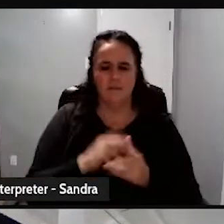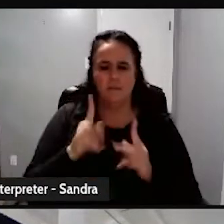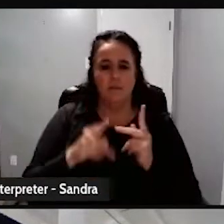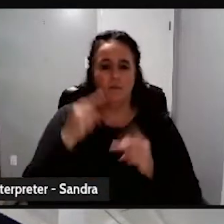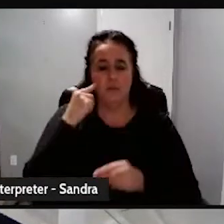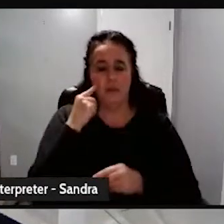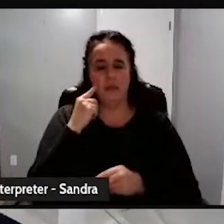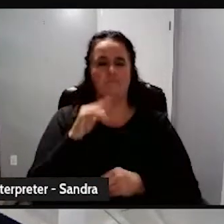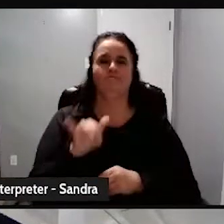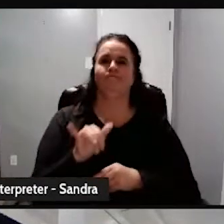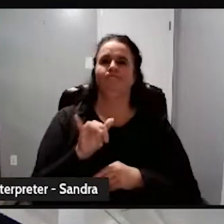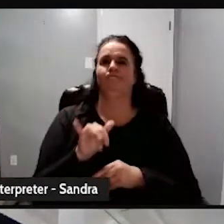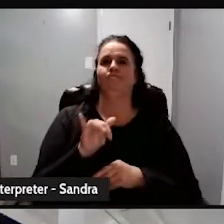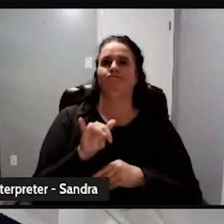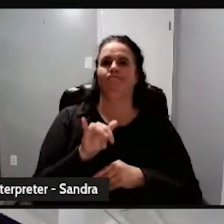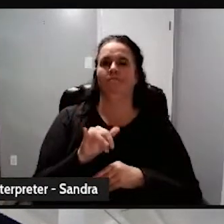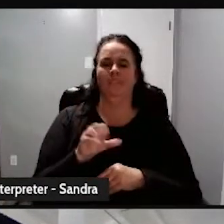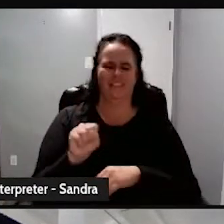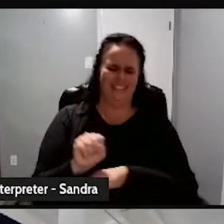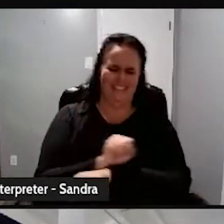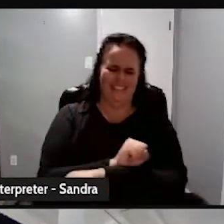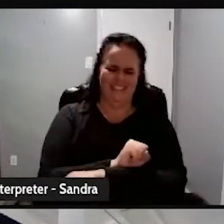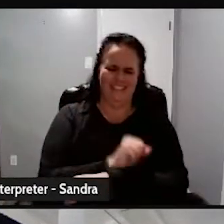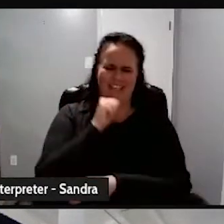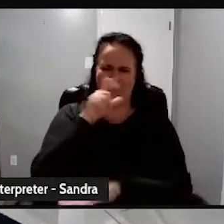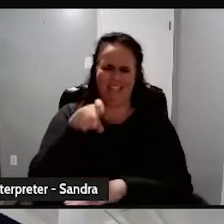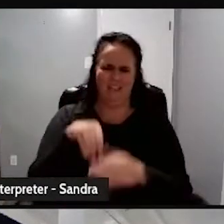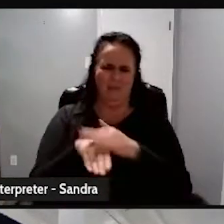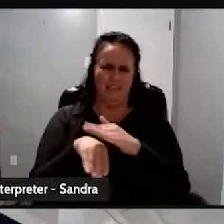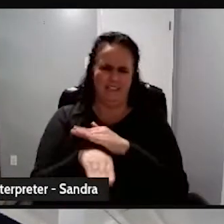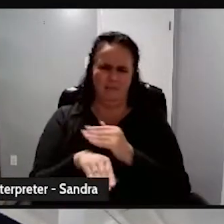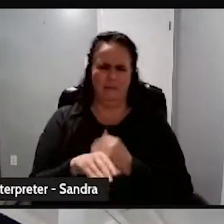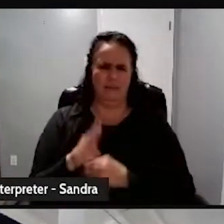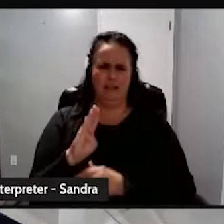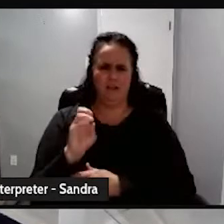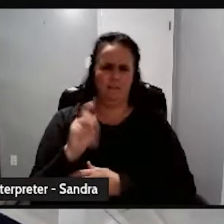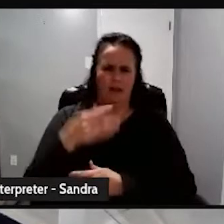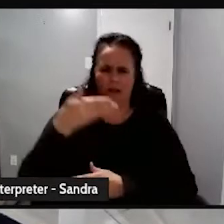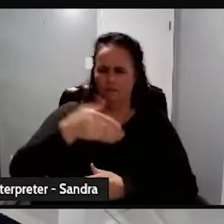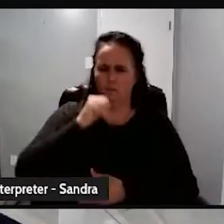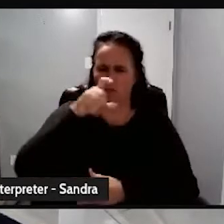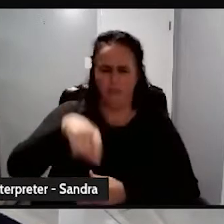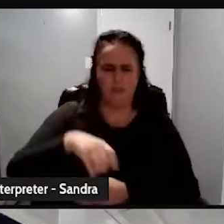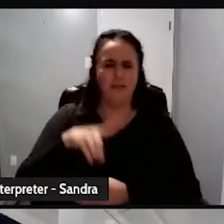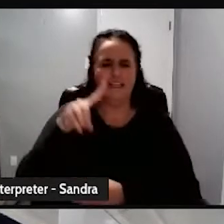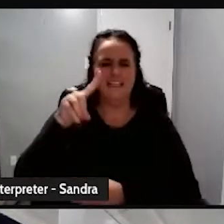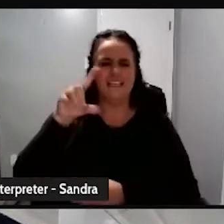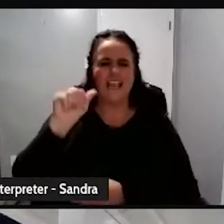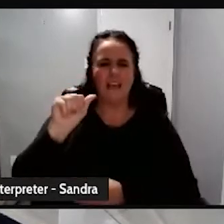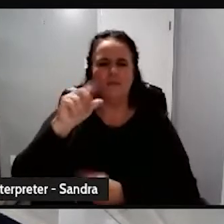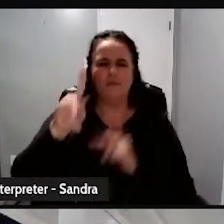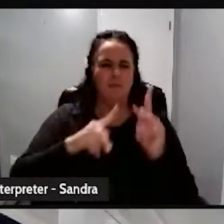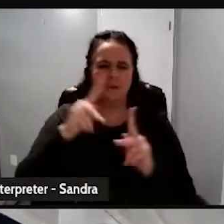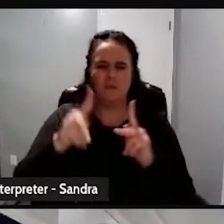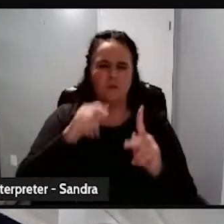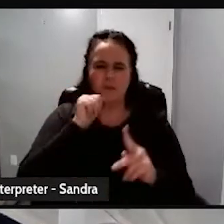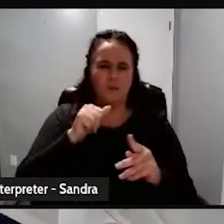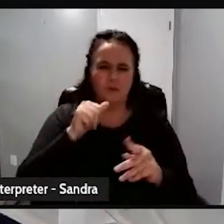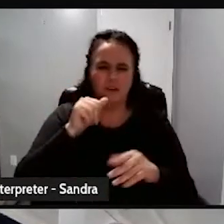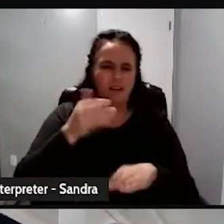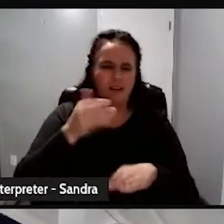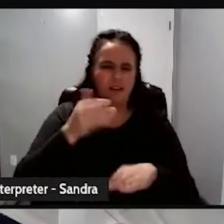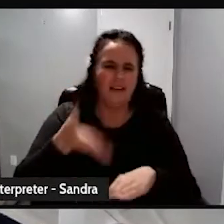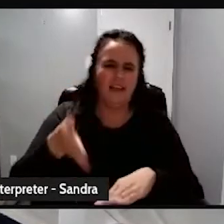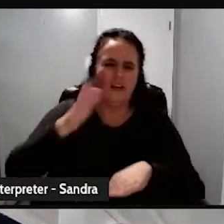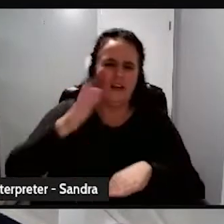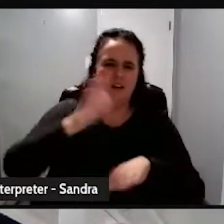thinking, the stage doesn't need to be accessible in the back or the front, because disabled people never do that. Mm-hmm. Disabled people